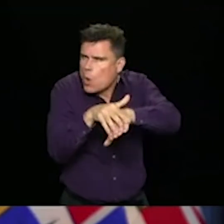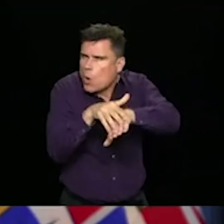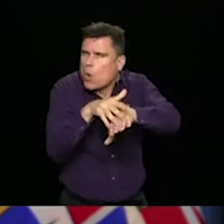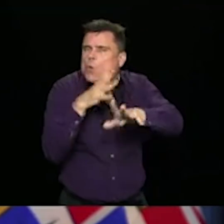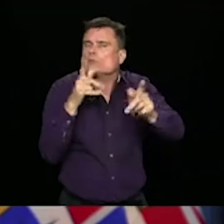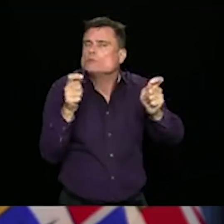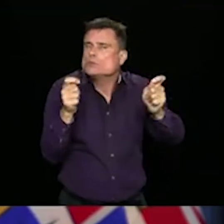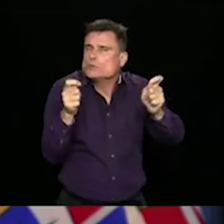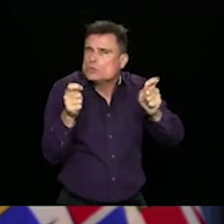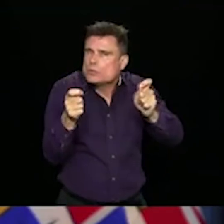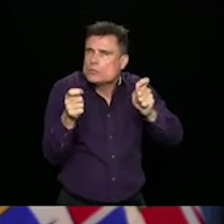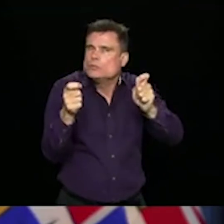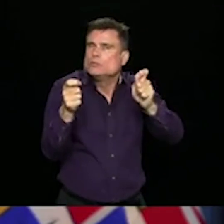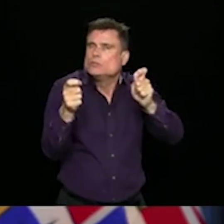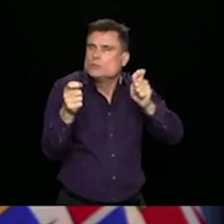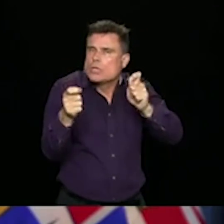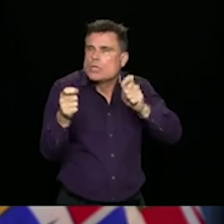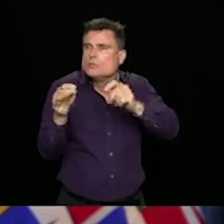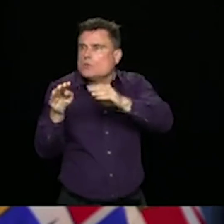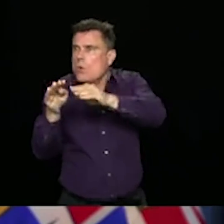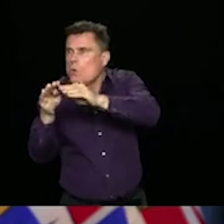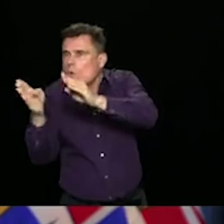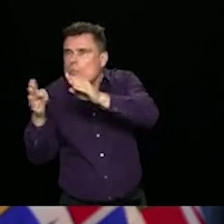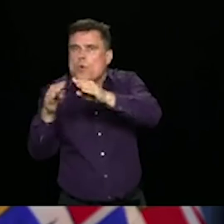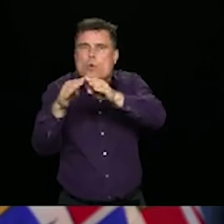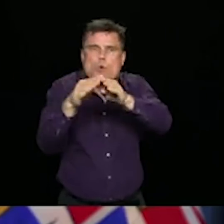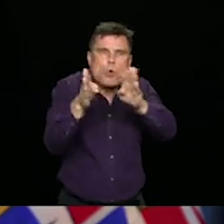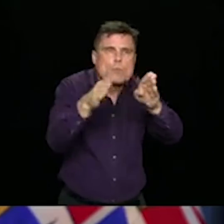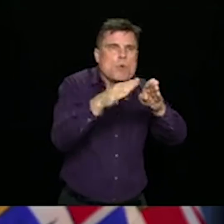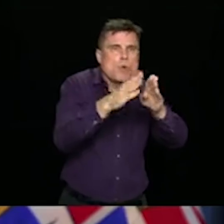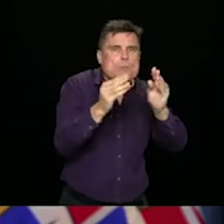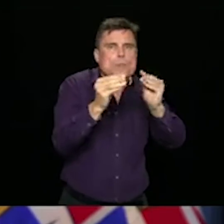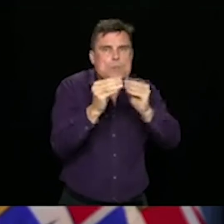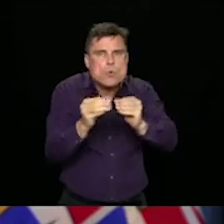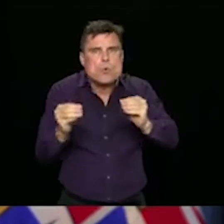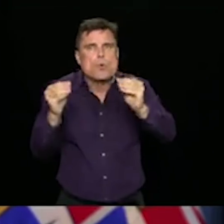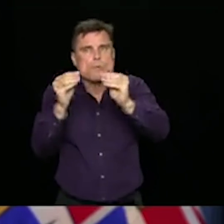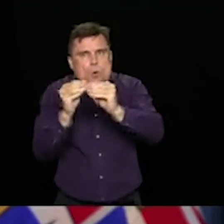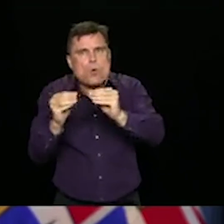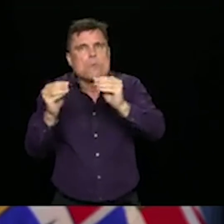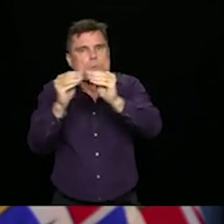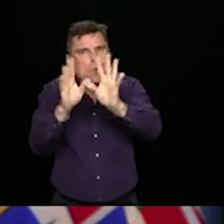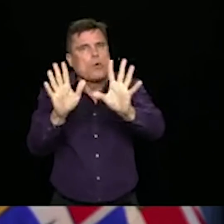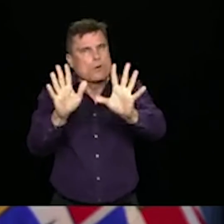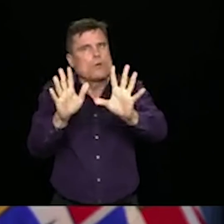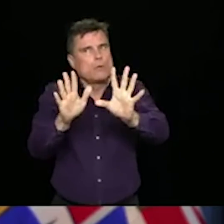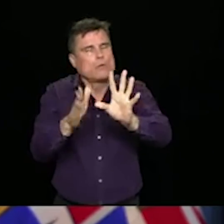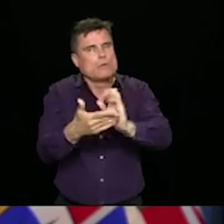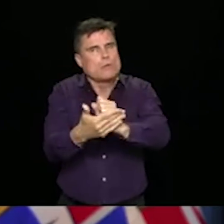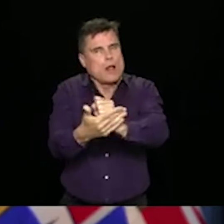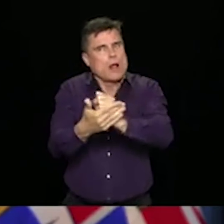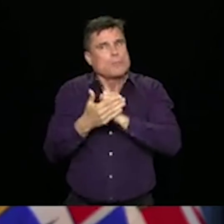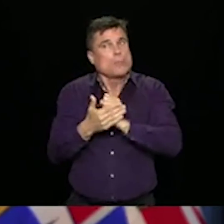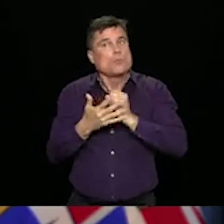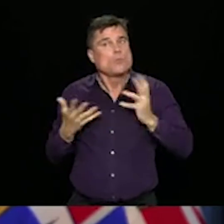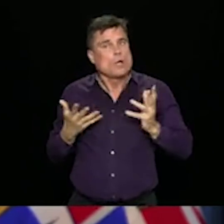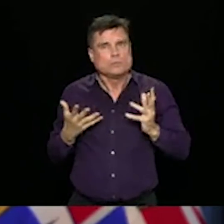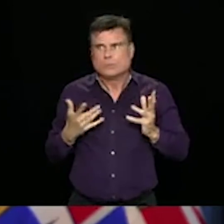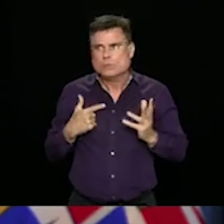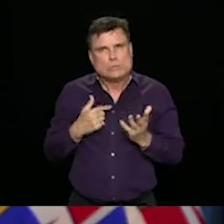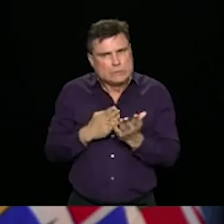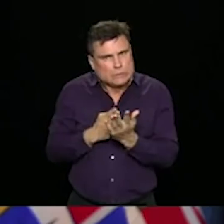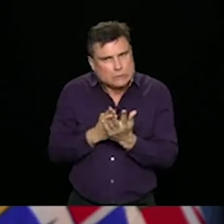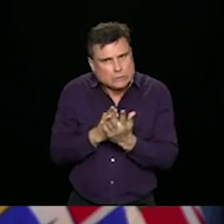that we continue to keep our curve flat and that we can continue to respond effectively and protect our loved ones and